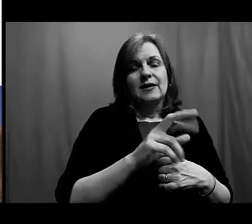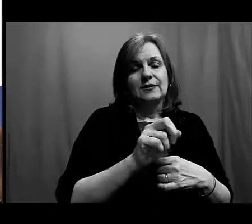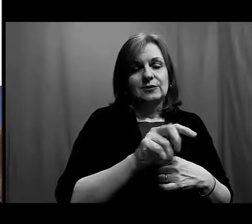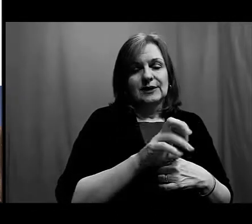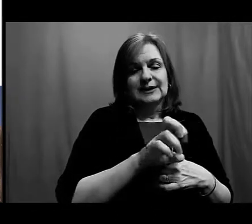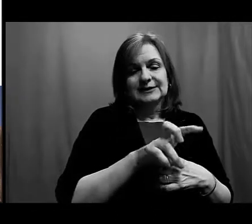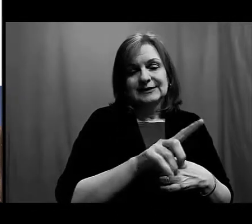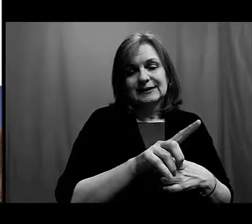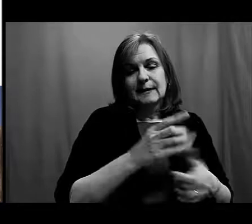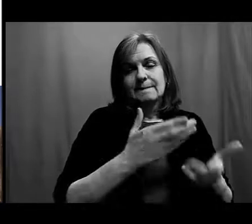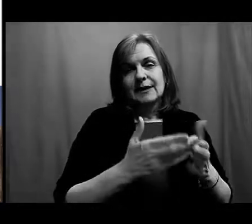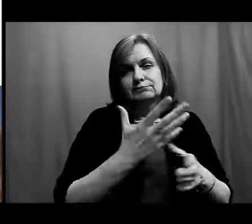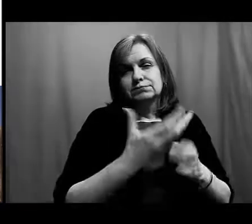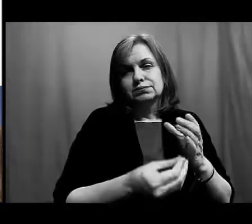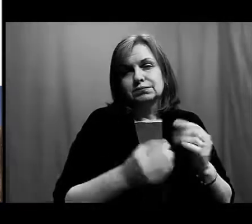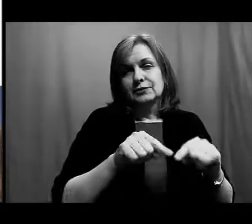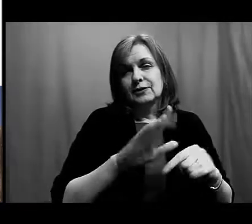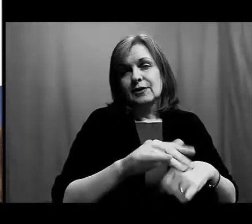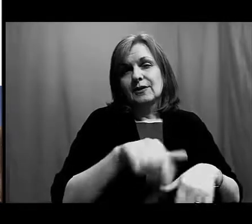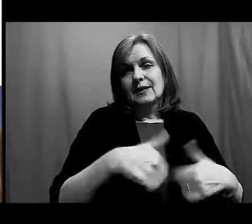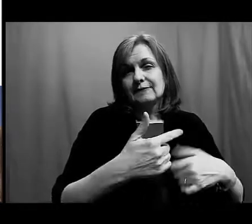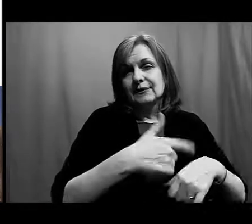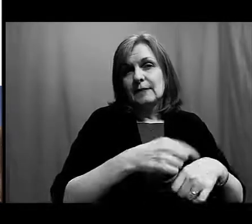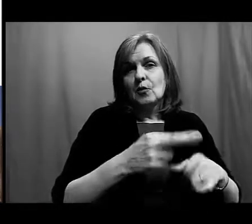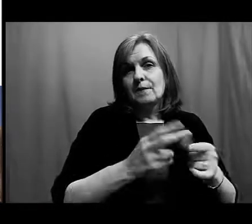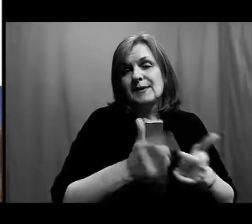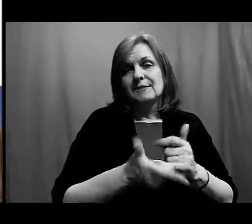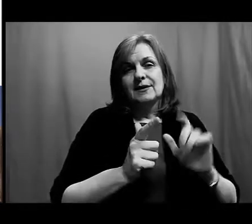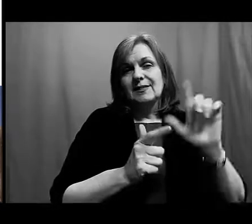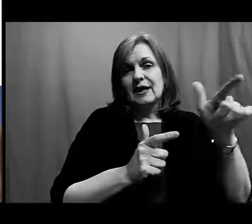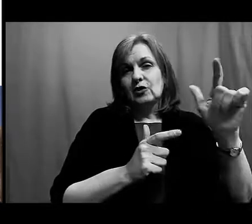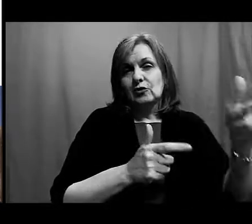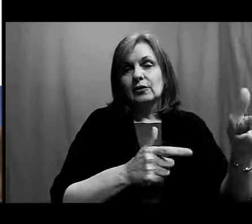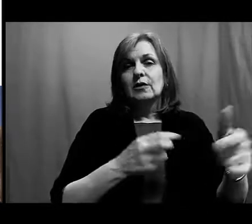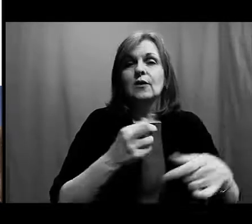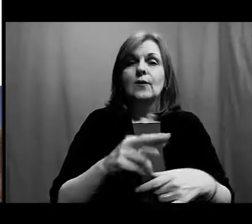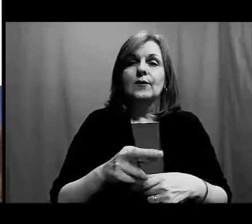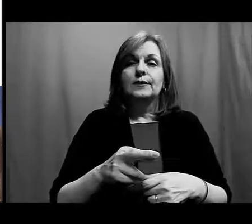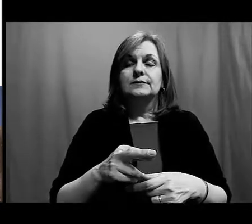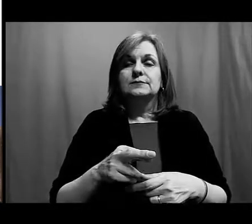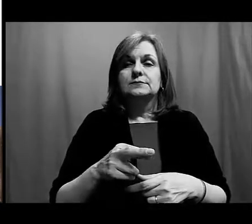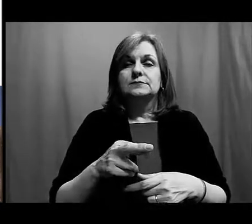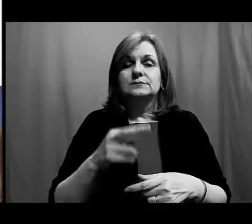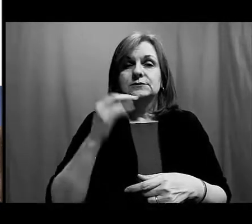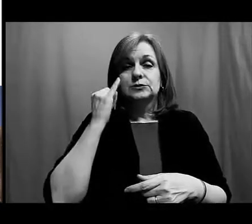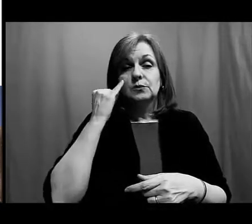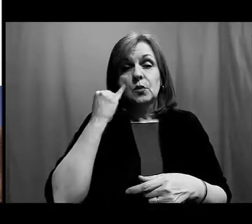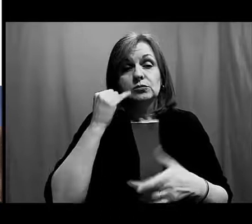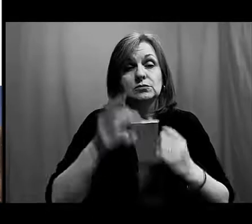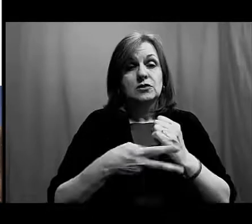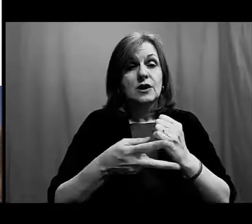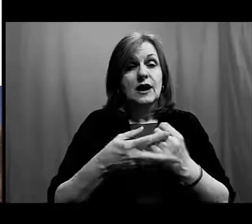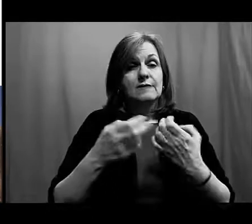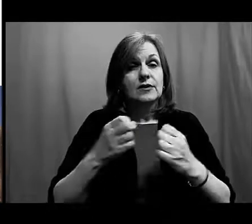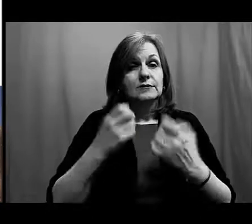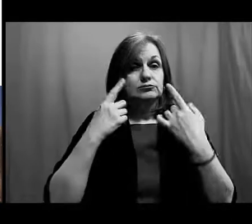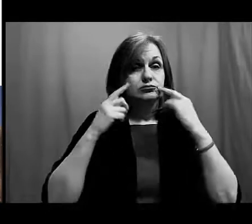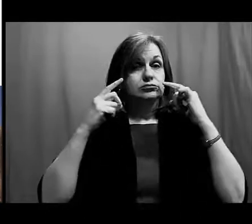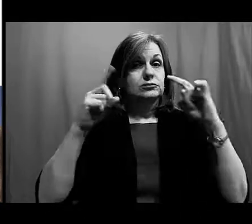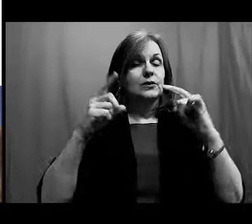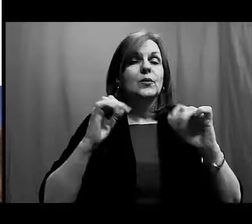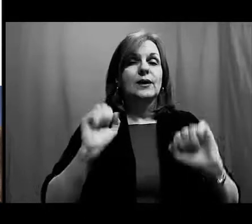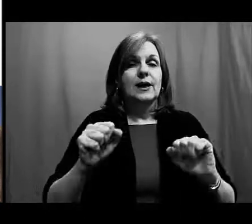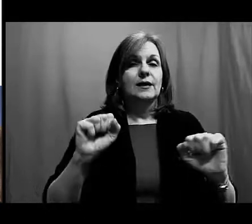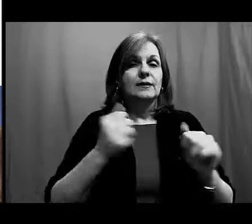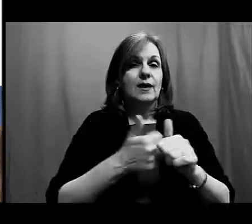species may be within your lifetime, but may also be after that. Or if we have turnaround in conservation